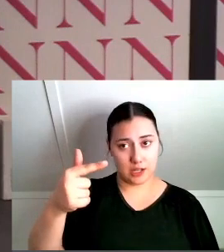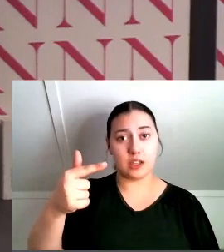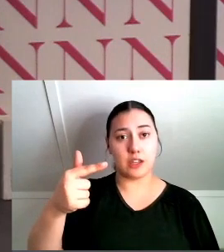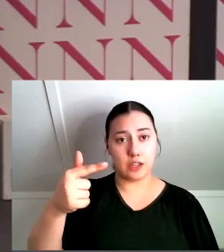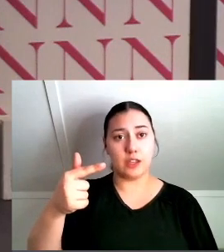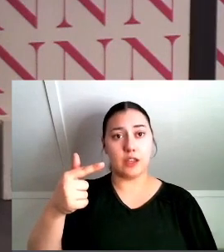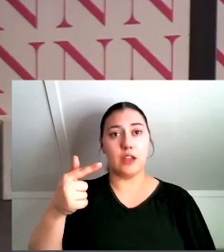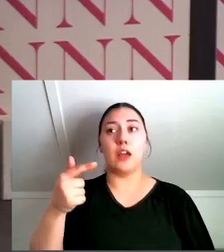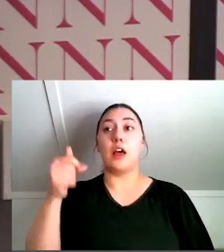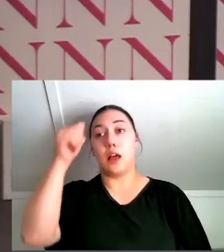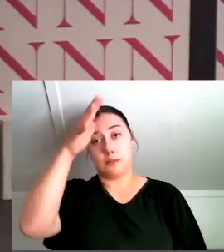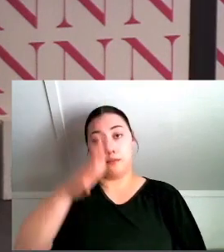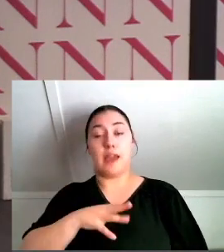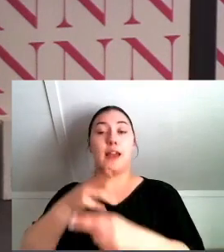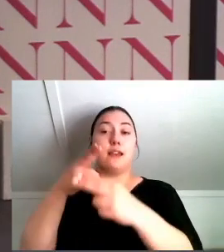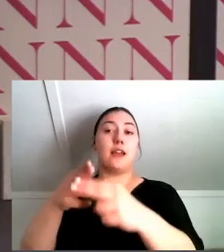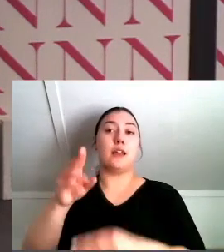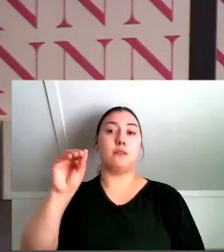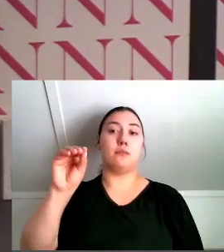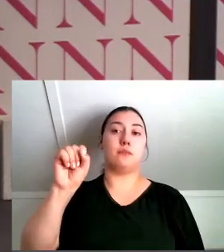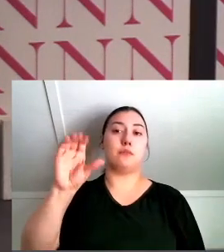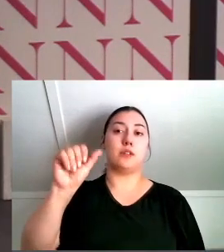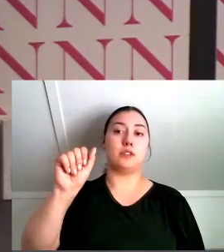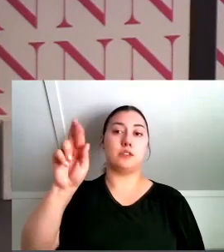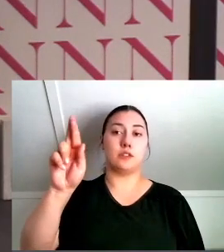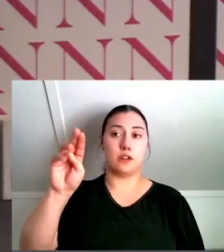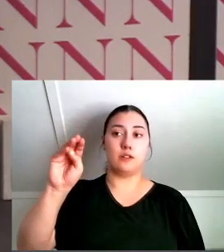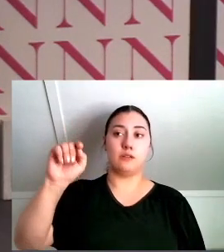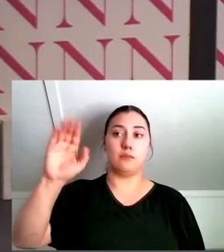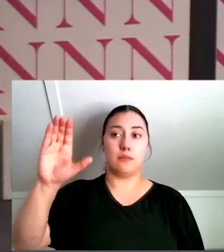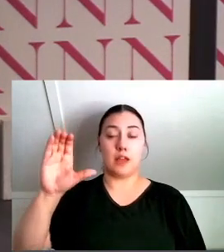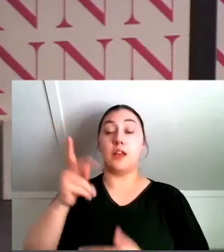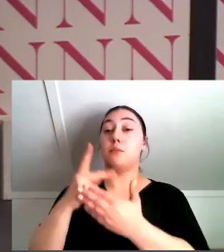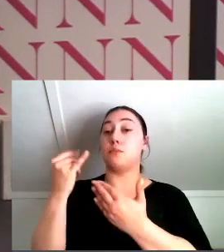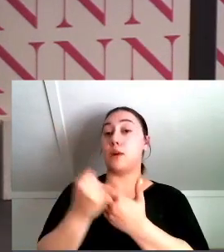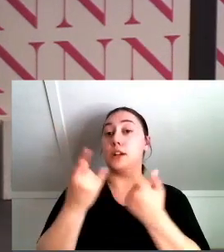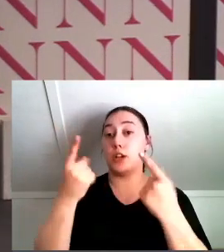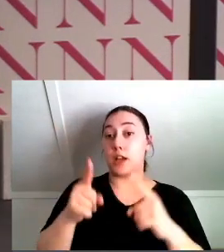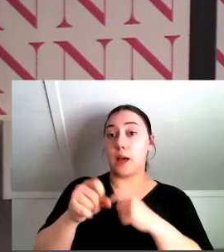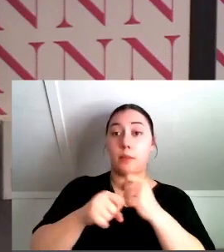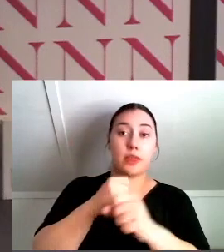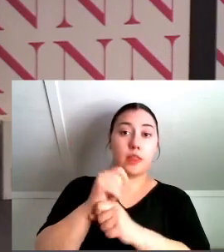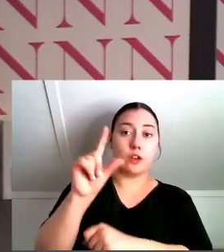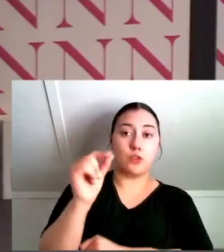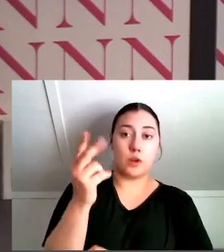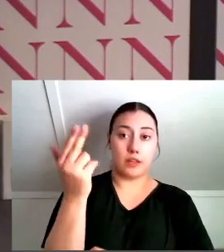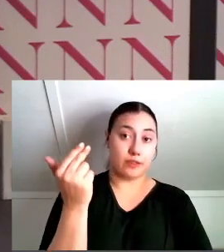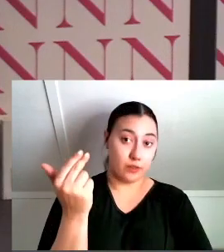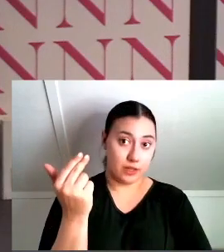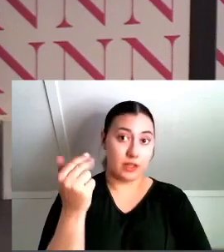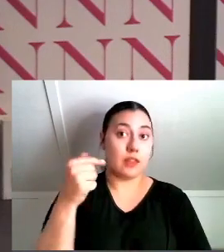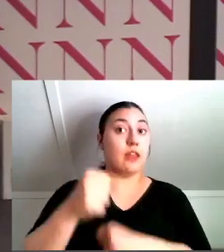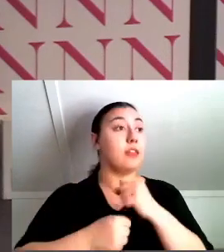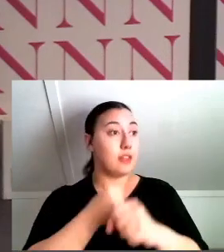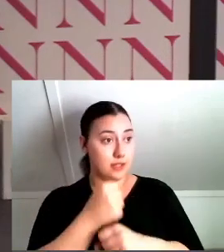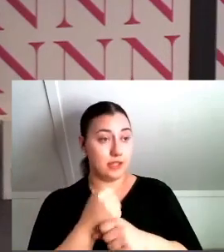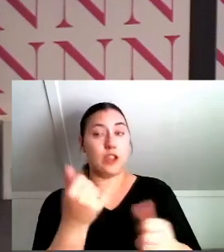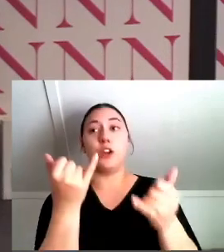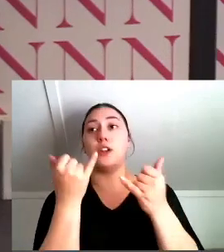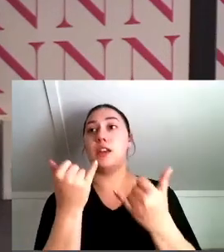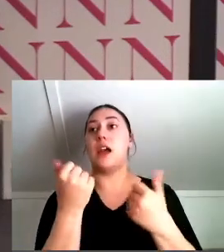Mack, and that project was in 2013, and this year, tonight, they're premiering a documentary about it.